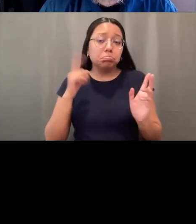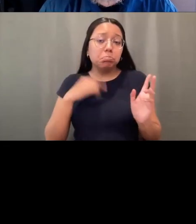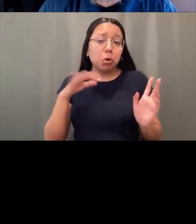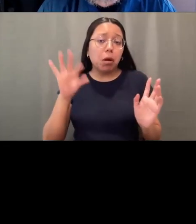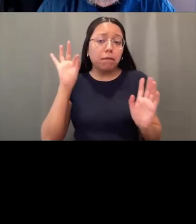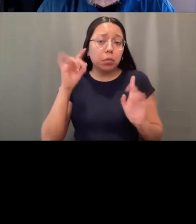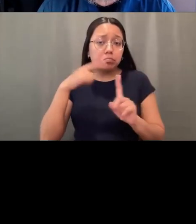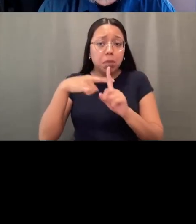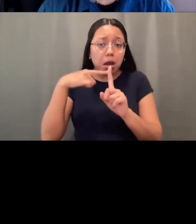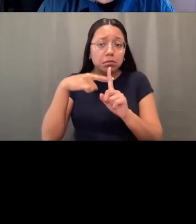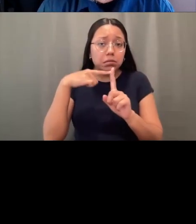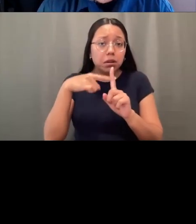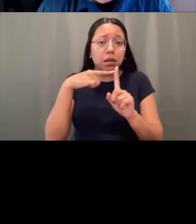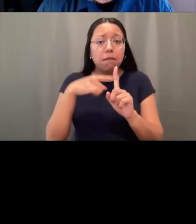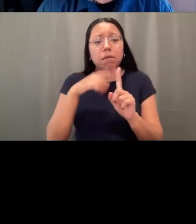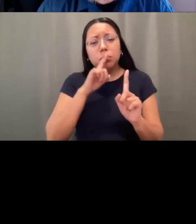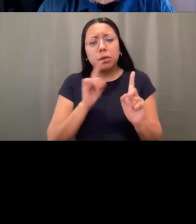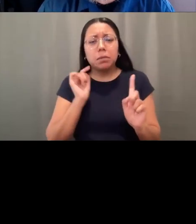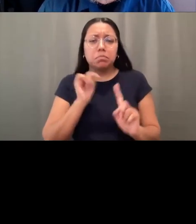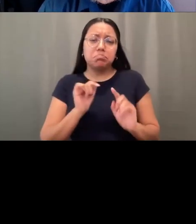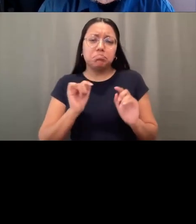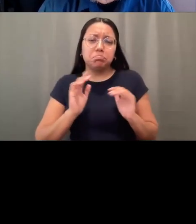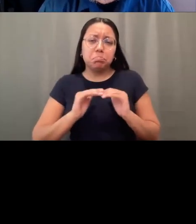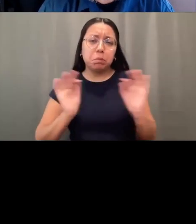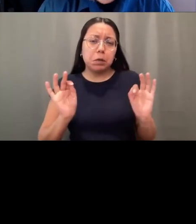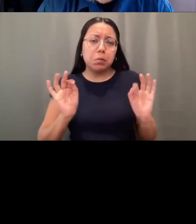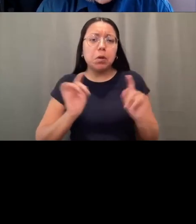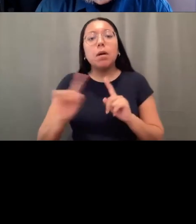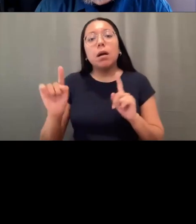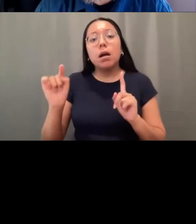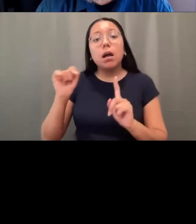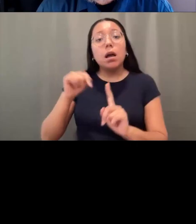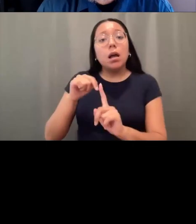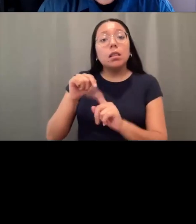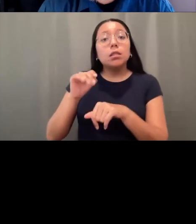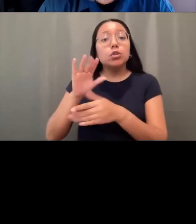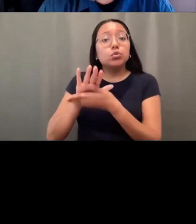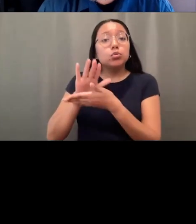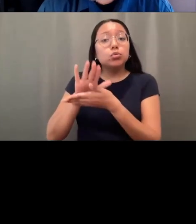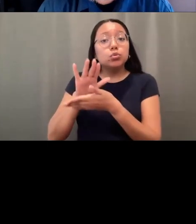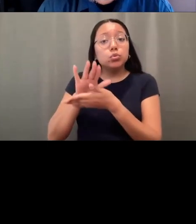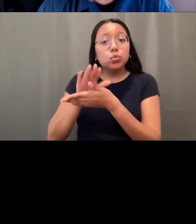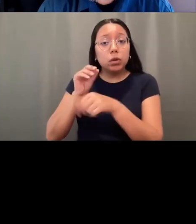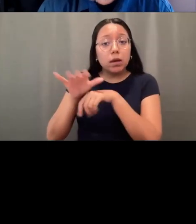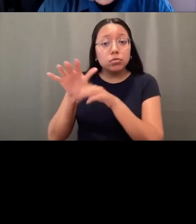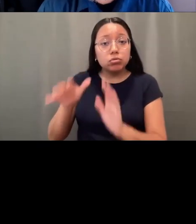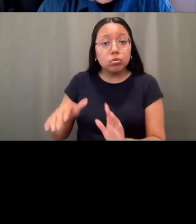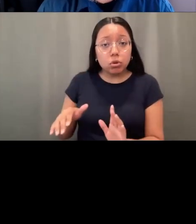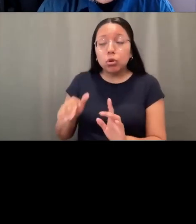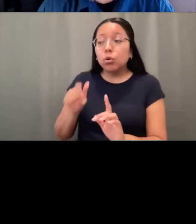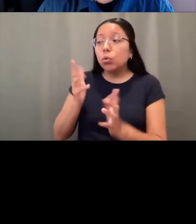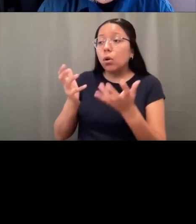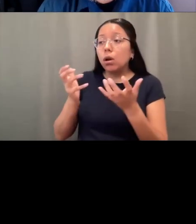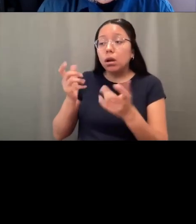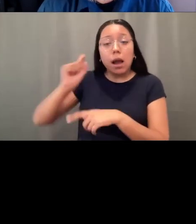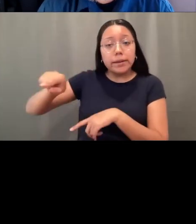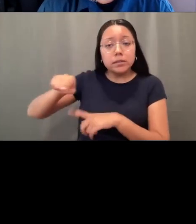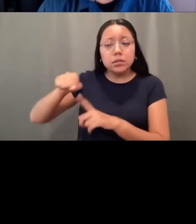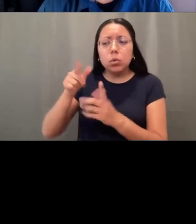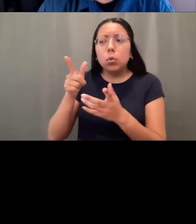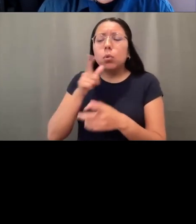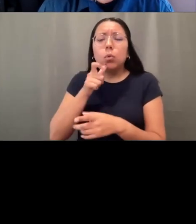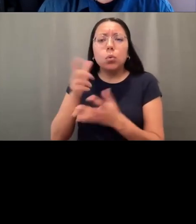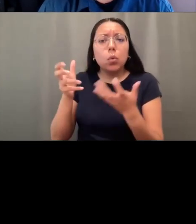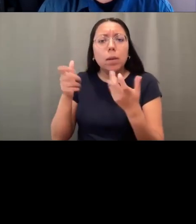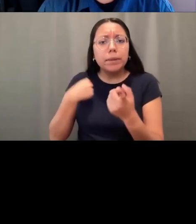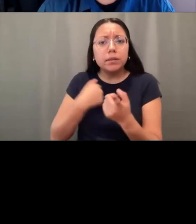a minimal sort of way was that the school guidance counselor said, "Who do you want me to call?" and gave some level of choice in